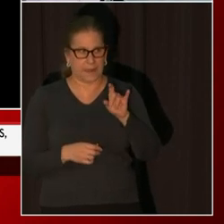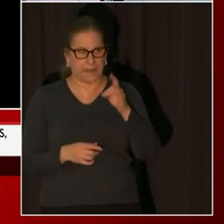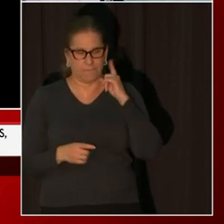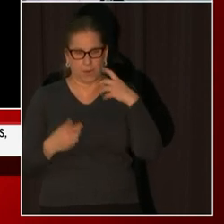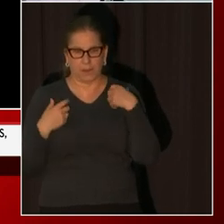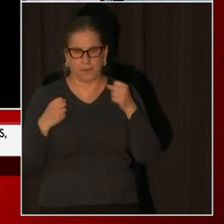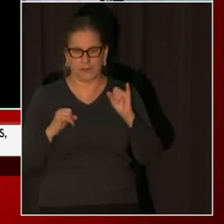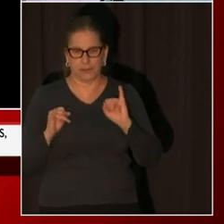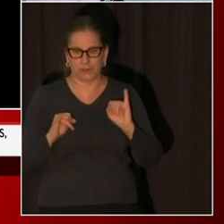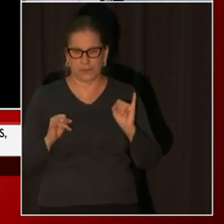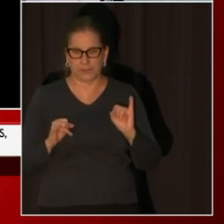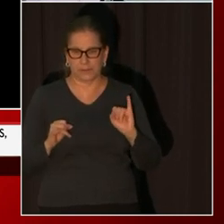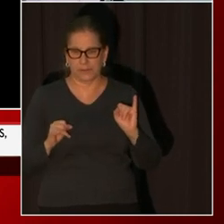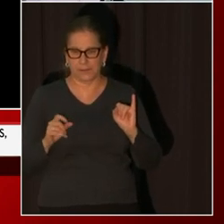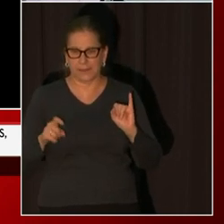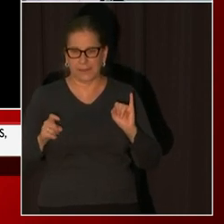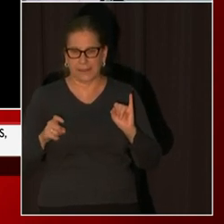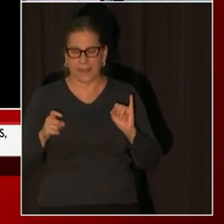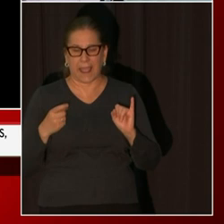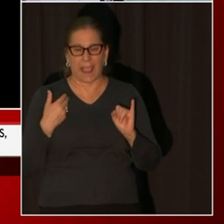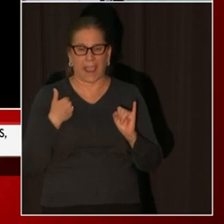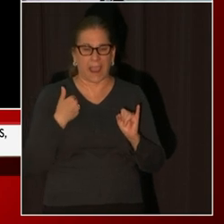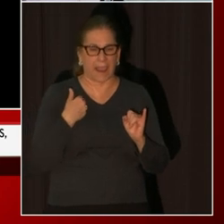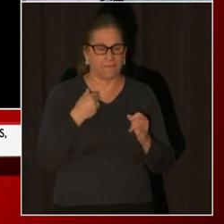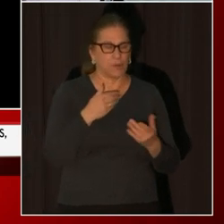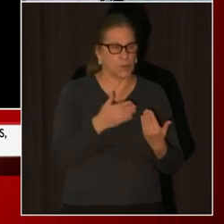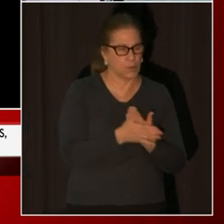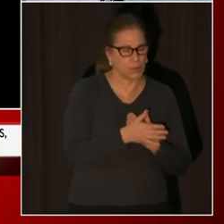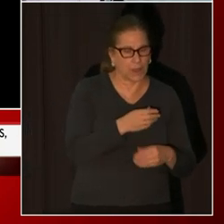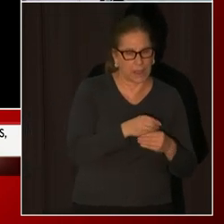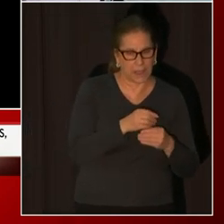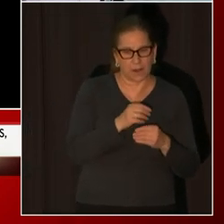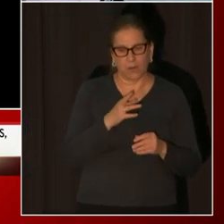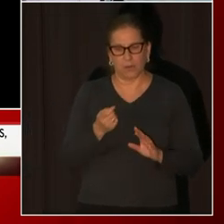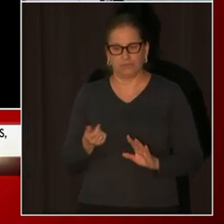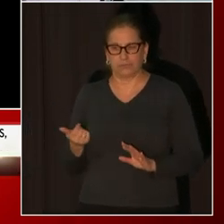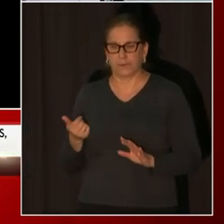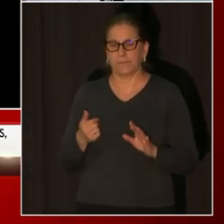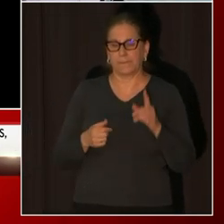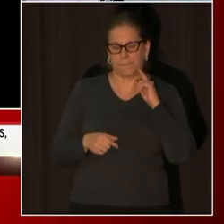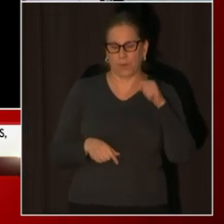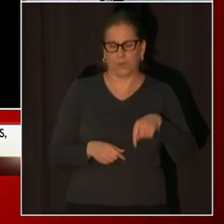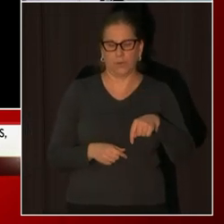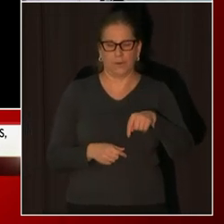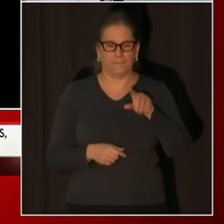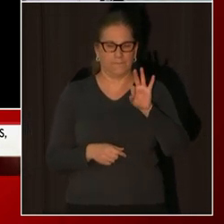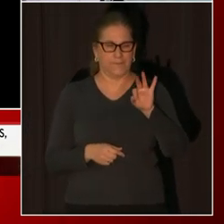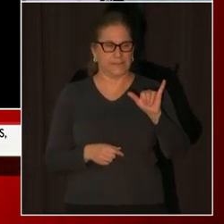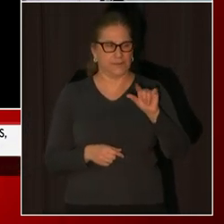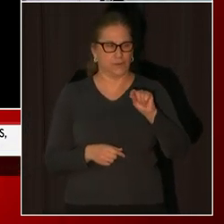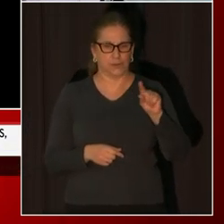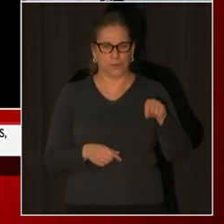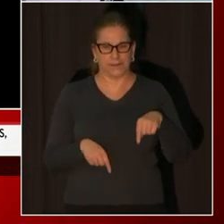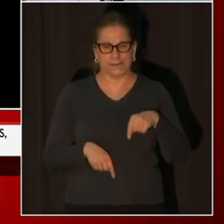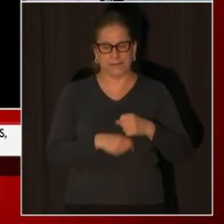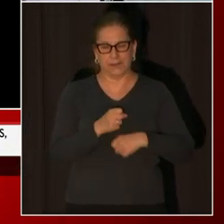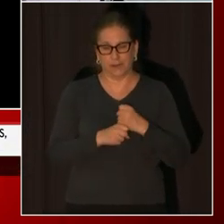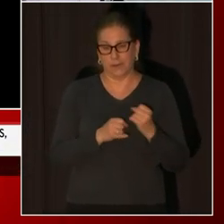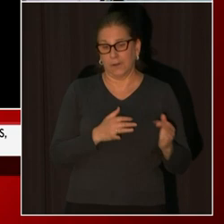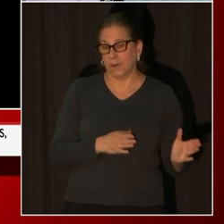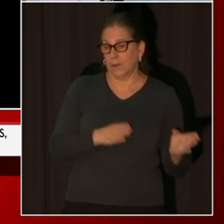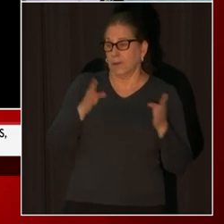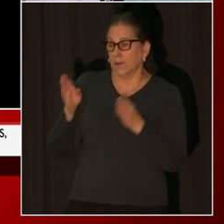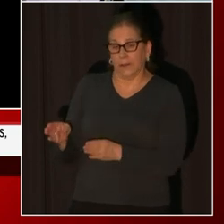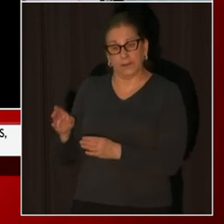puts and takes, if you will, in fiscal year 20. In fiscal year 21, we made reductions of $166 million